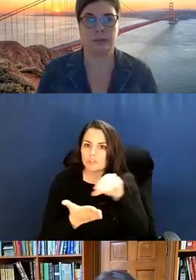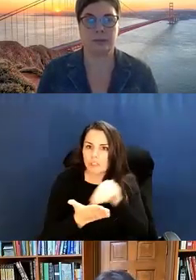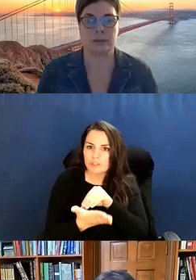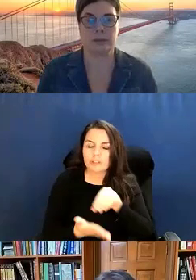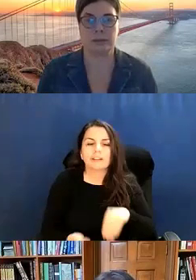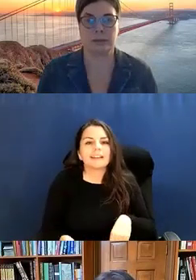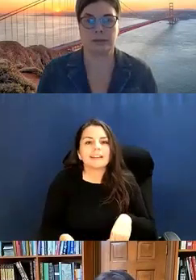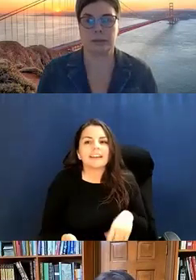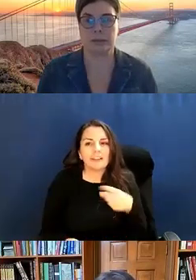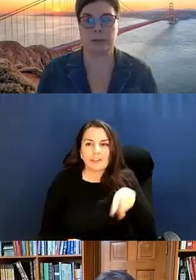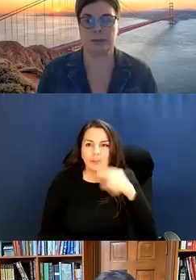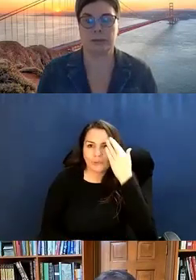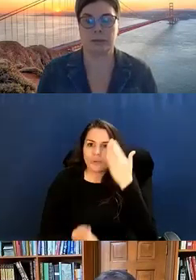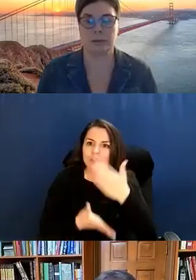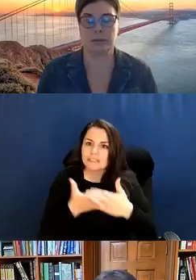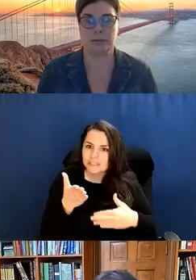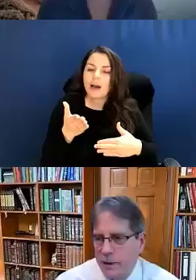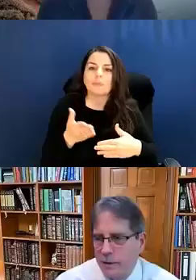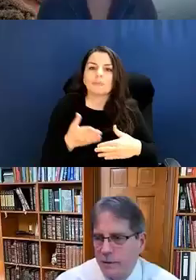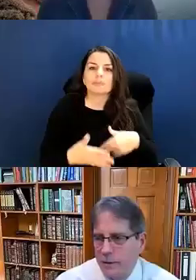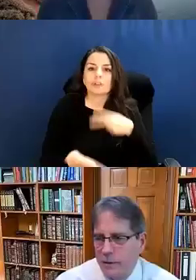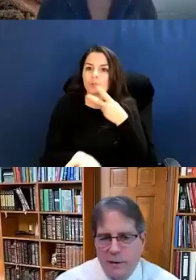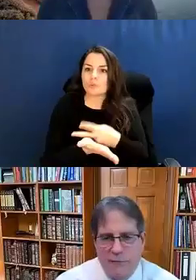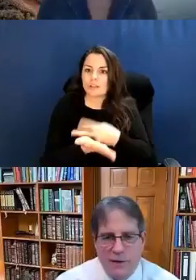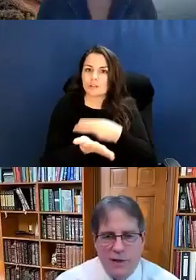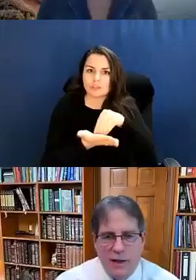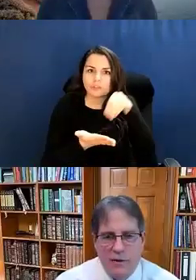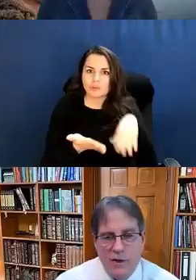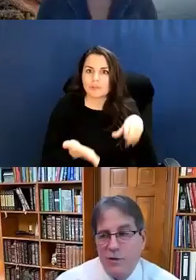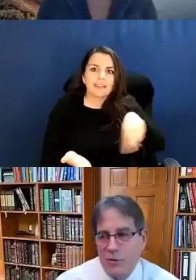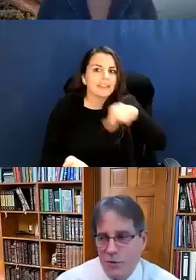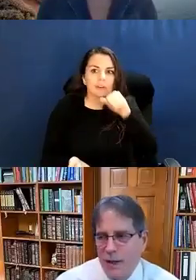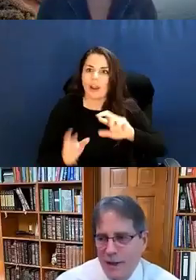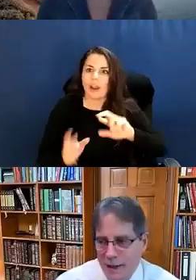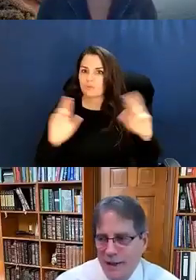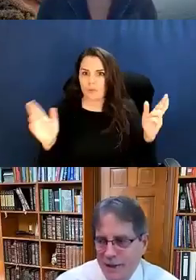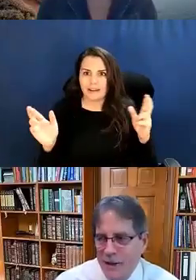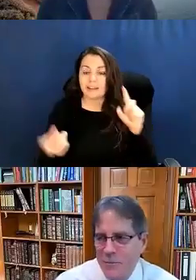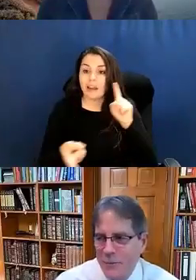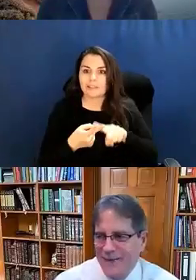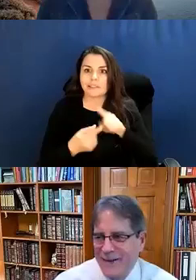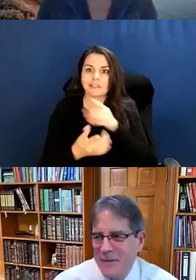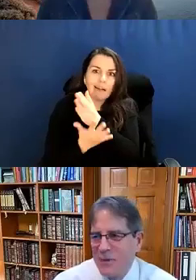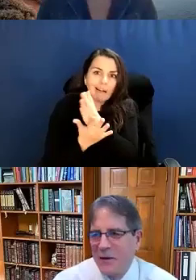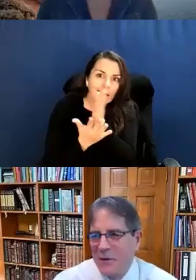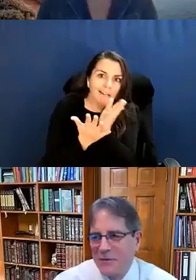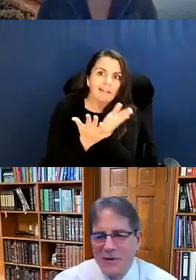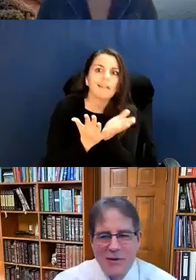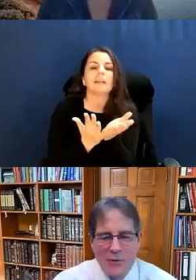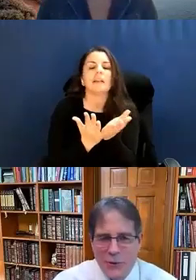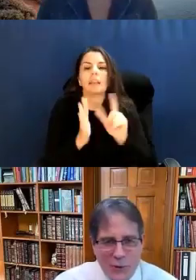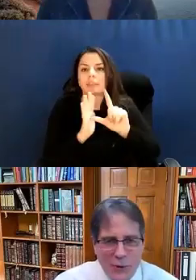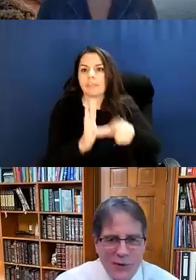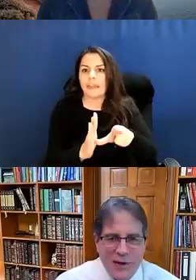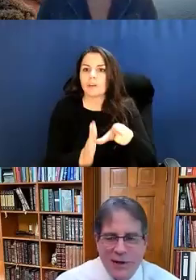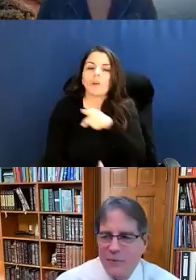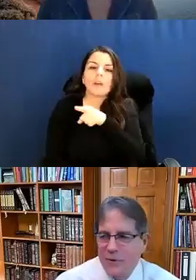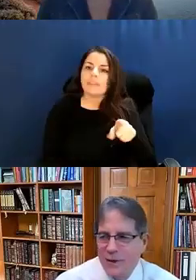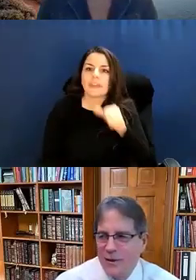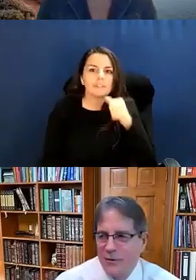defended your dissertation, and I think the F31 Diversity does not. Is that right? So